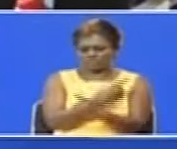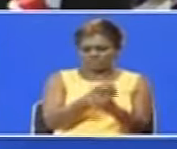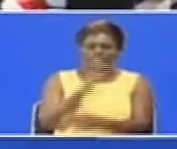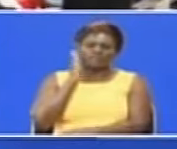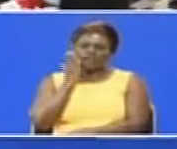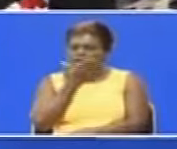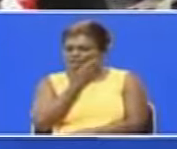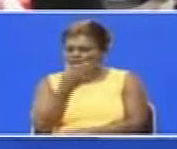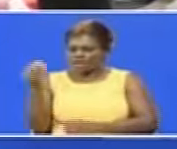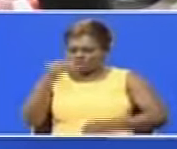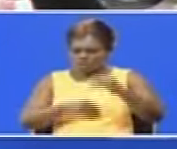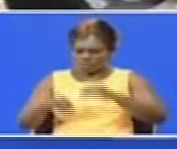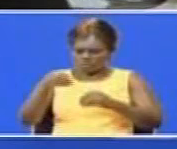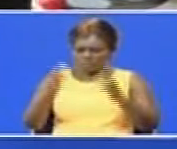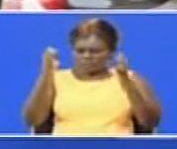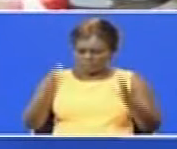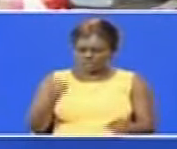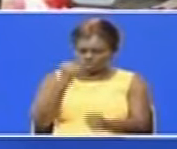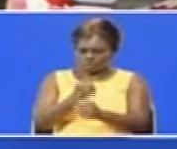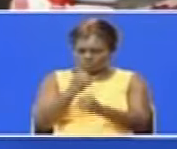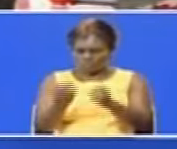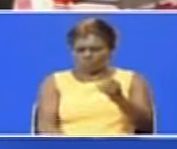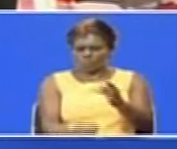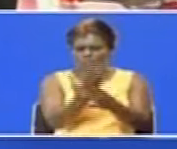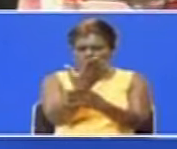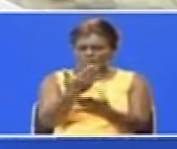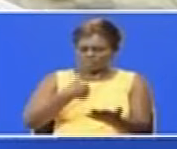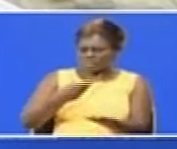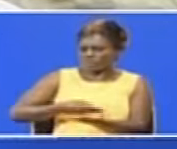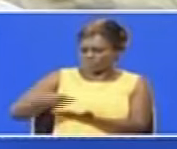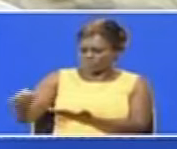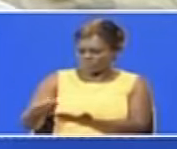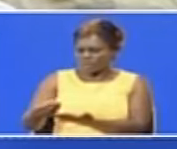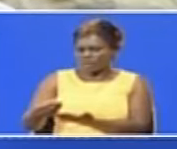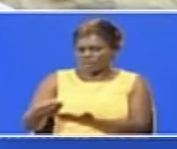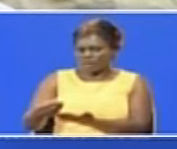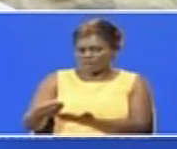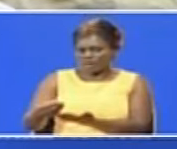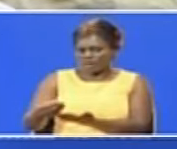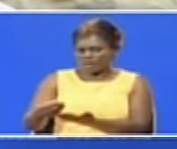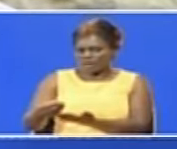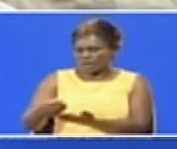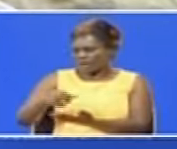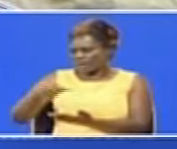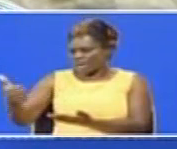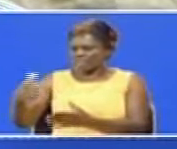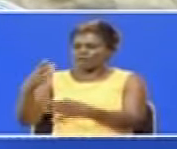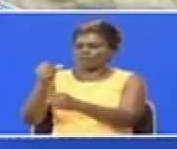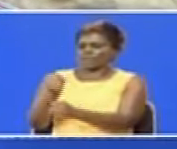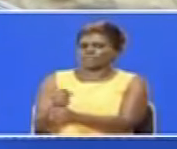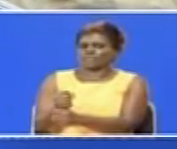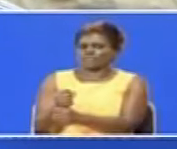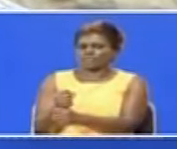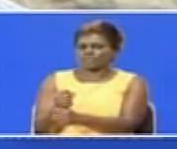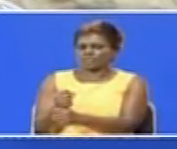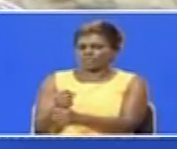has contributed a great deal to job creation. I do supply to Continental Renewable Energy Company, which